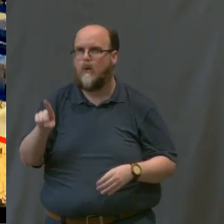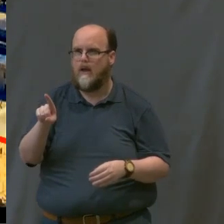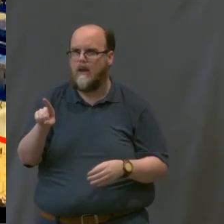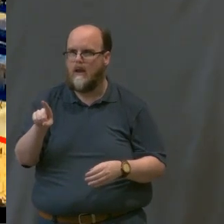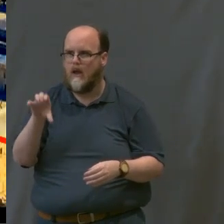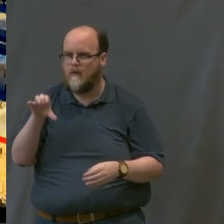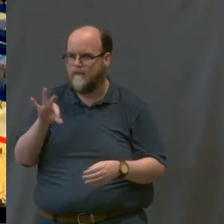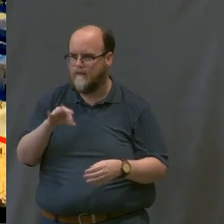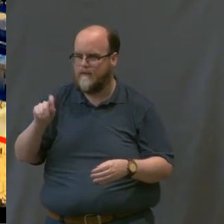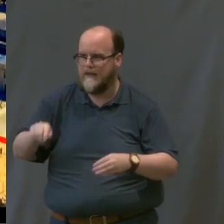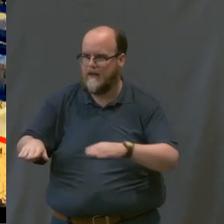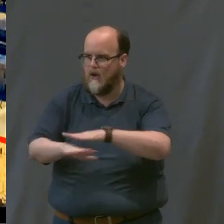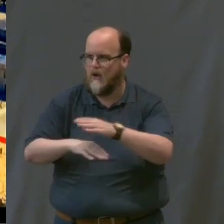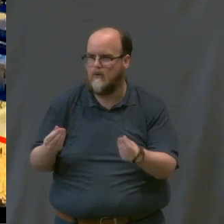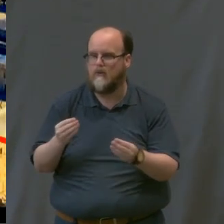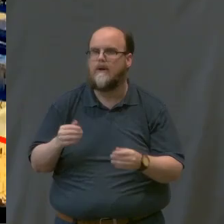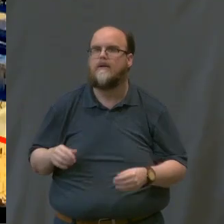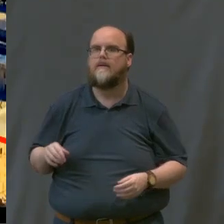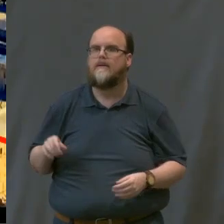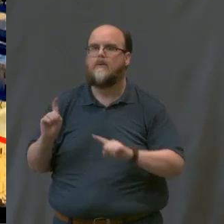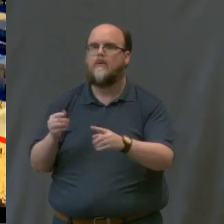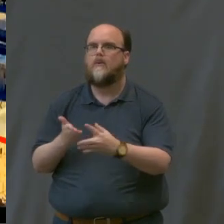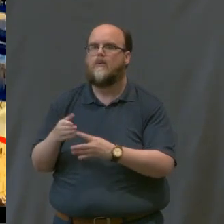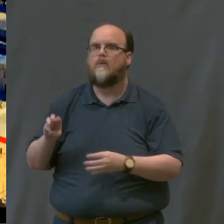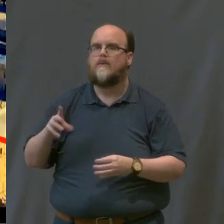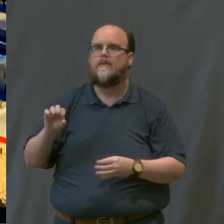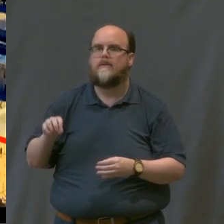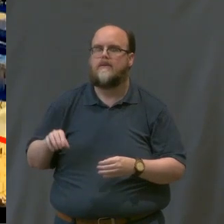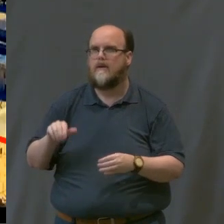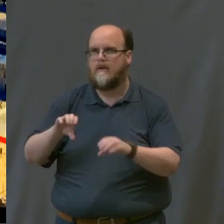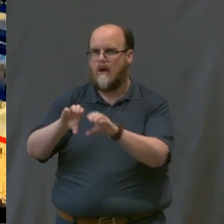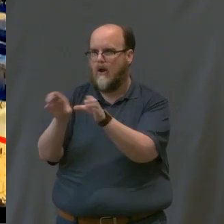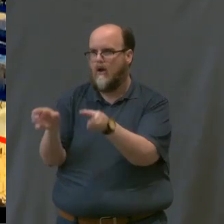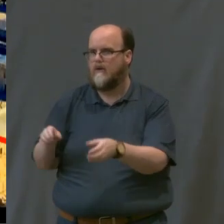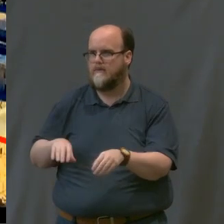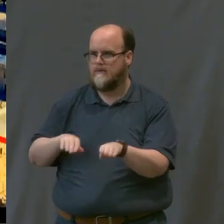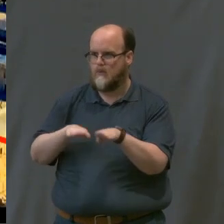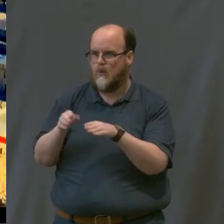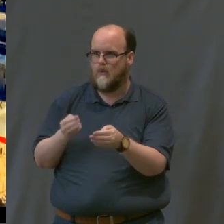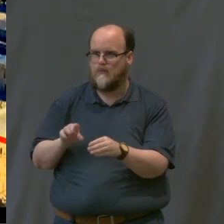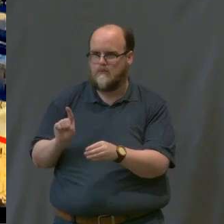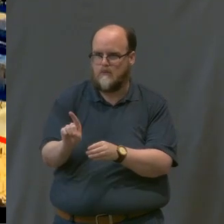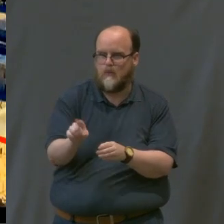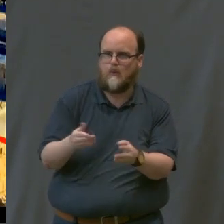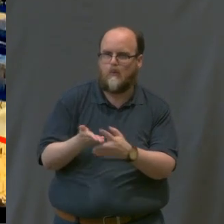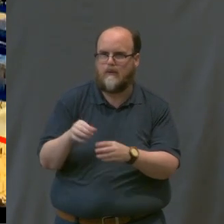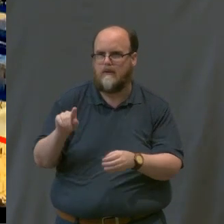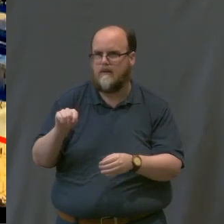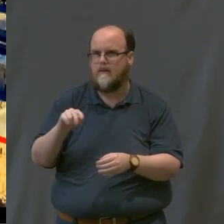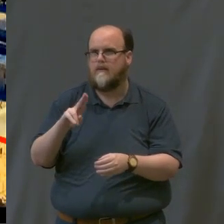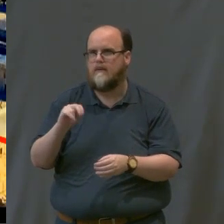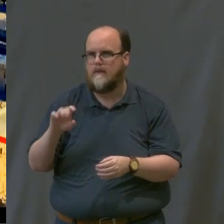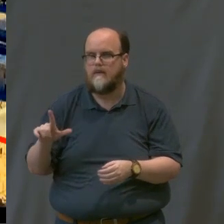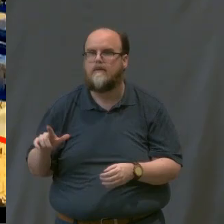only way you can get to it is to go through Wilson's Arch and walk through a tunnel. But you see all this area up in here? It's all built